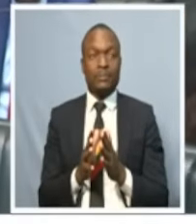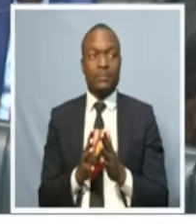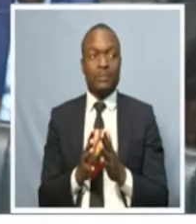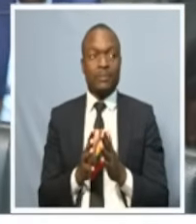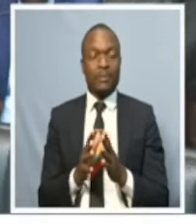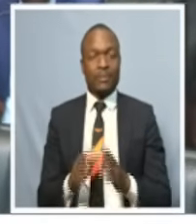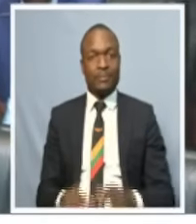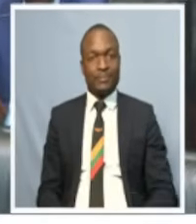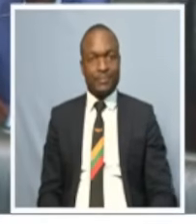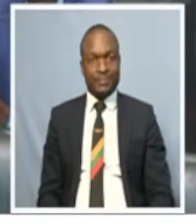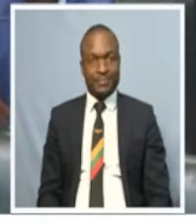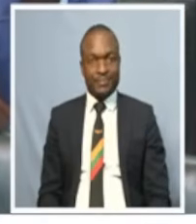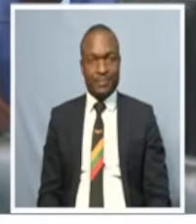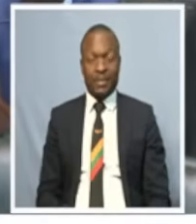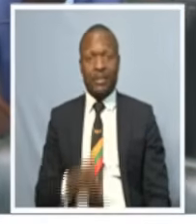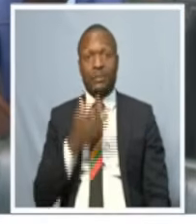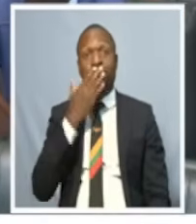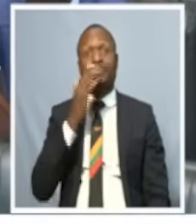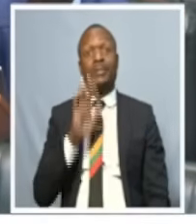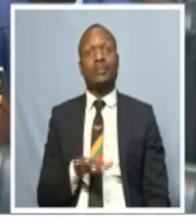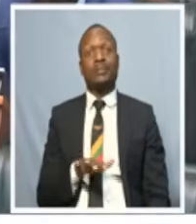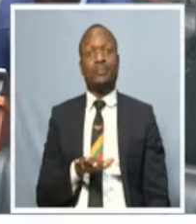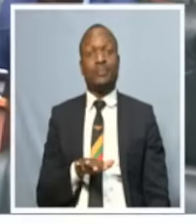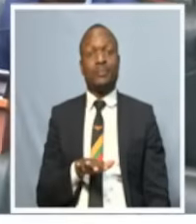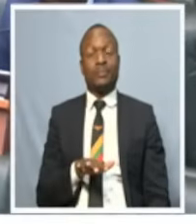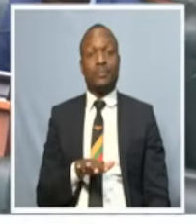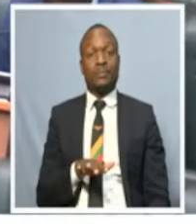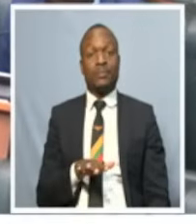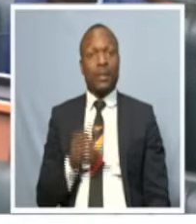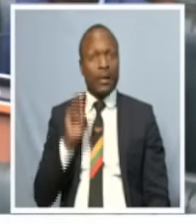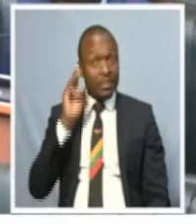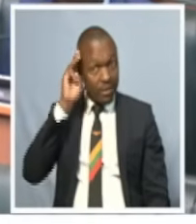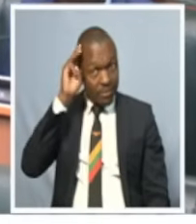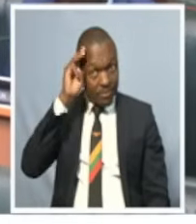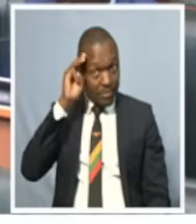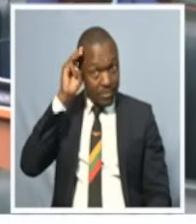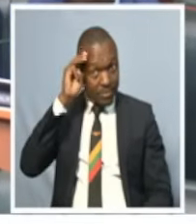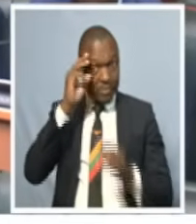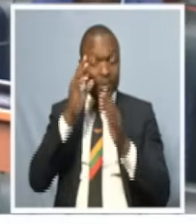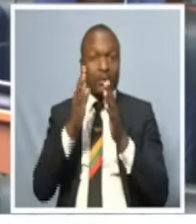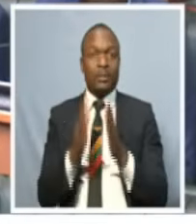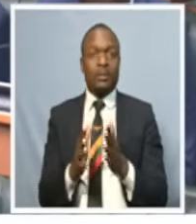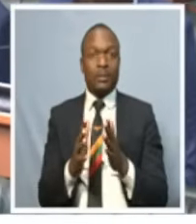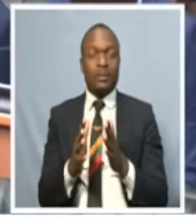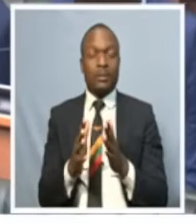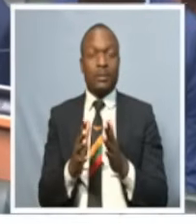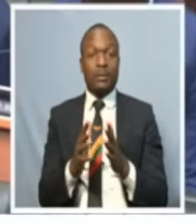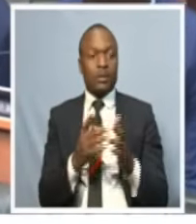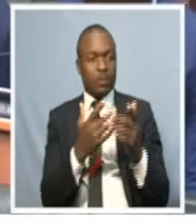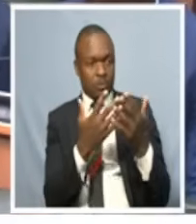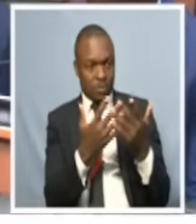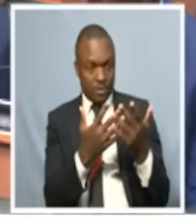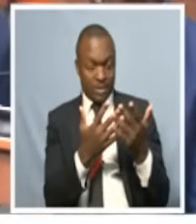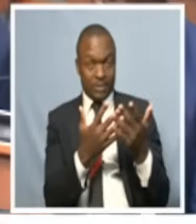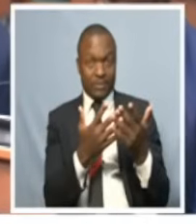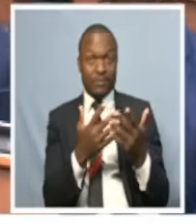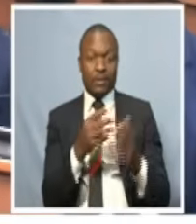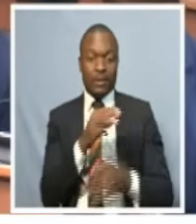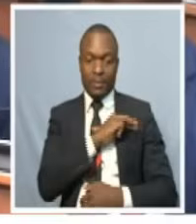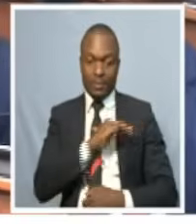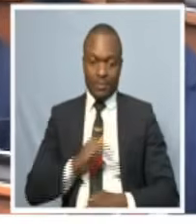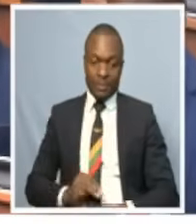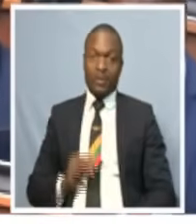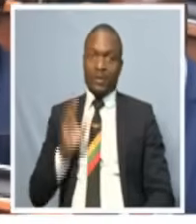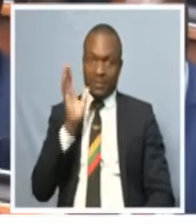it's very sad that the minister... Let's give chance to the person who is